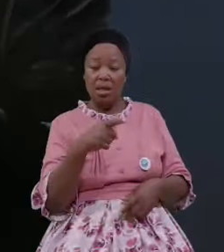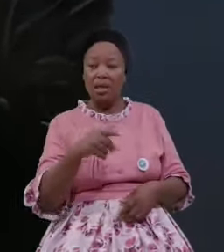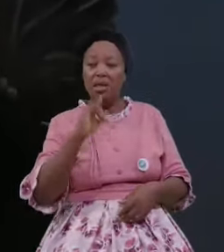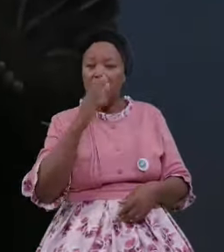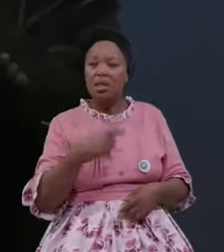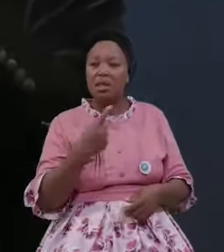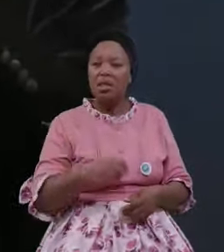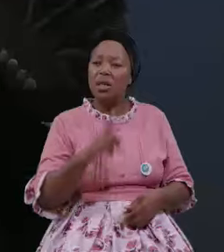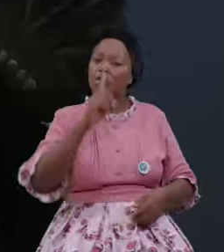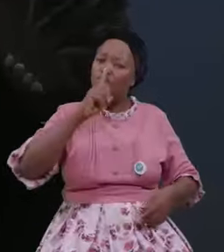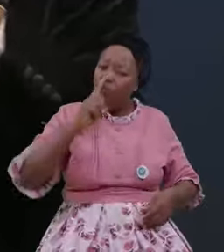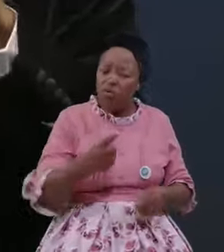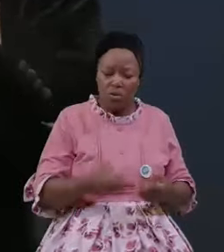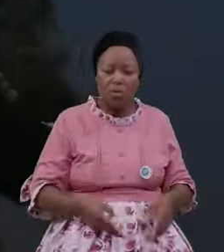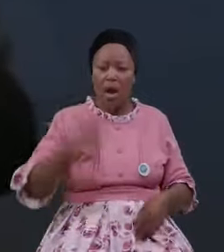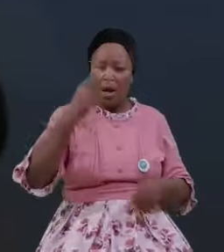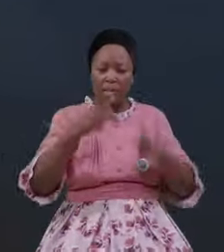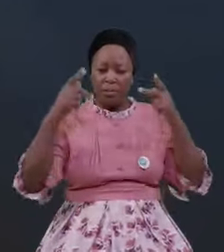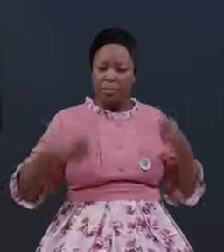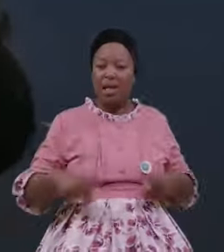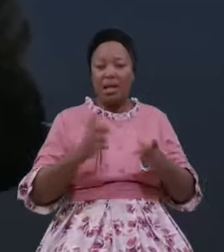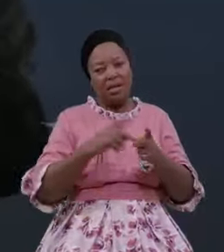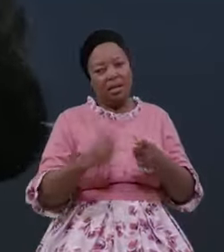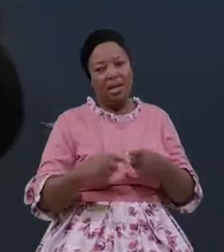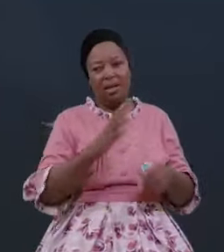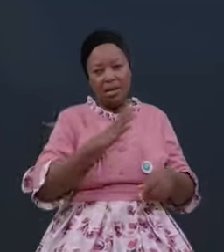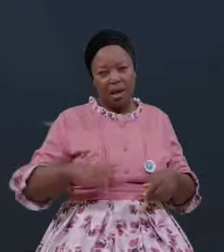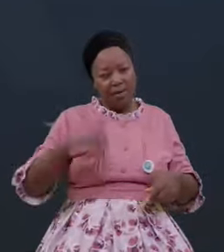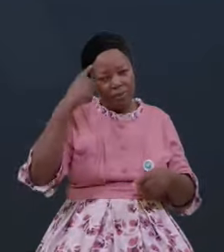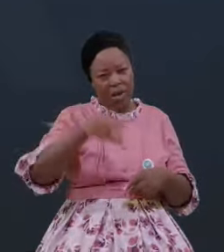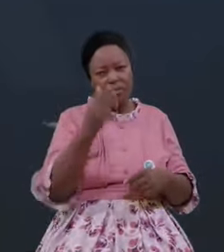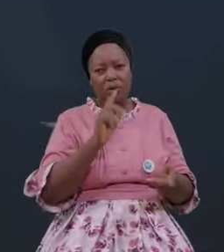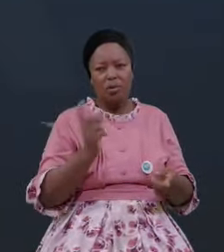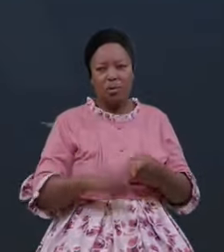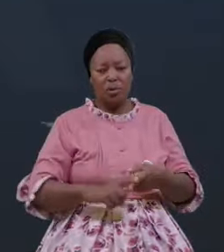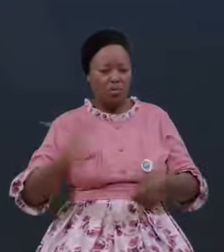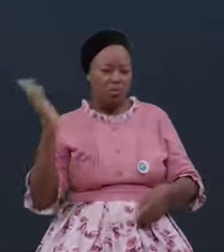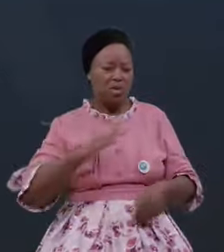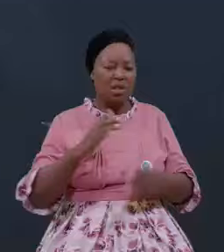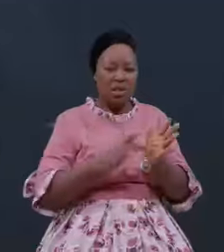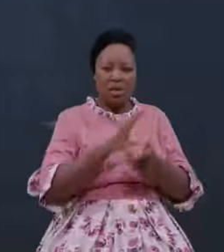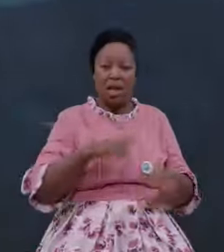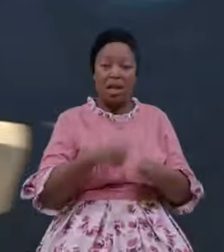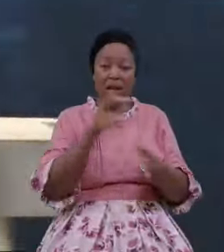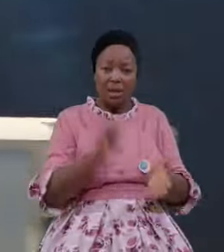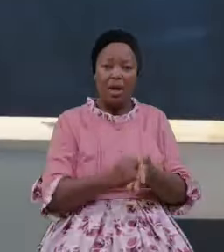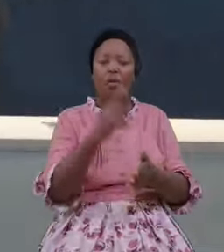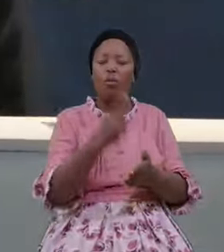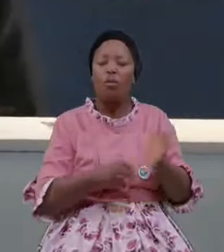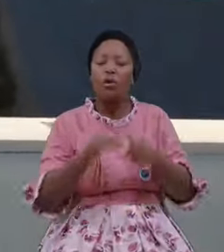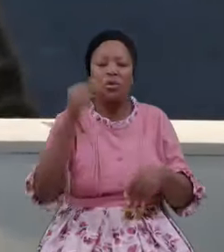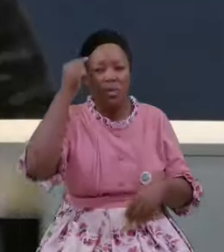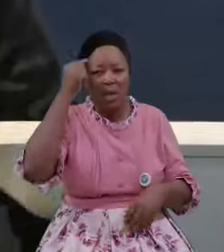high priest. I mean Christ." And for anybody to smite him like that, what do you think? If the